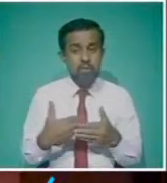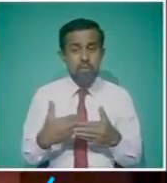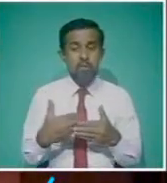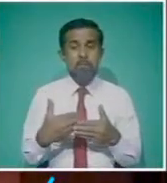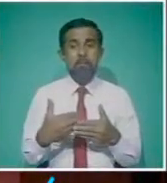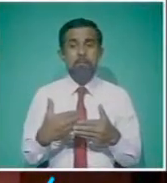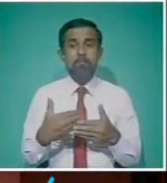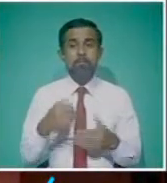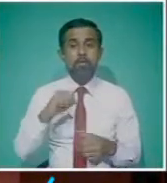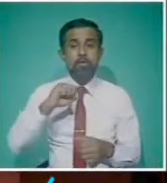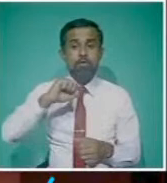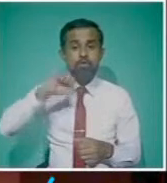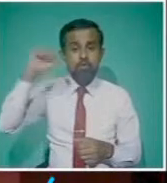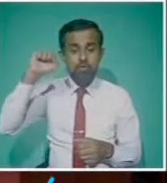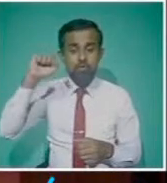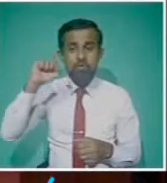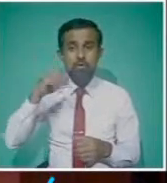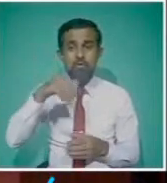recorded history.